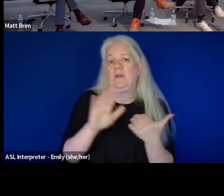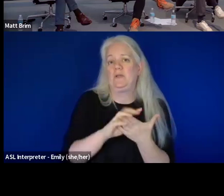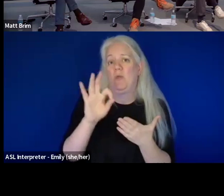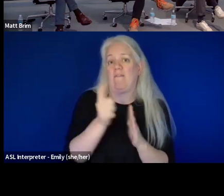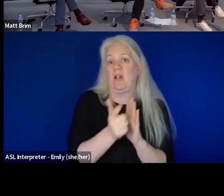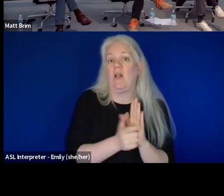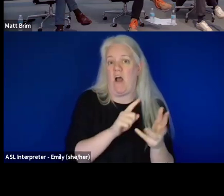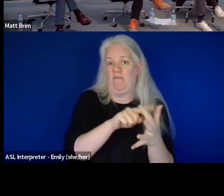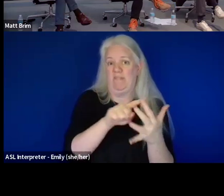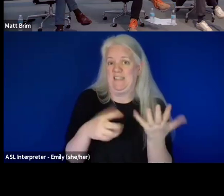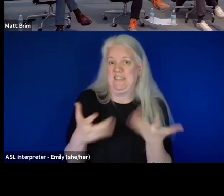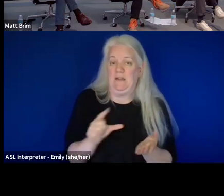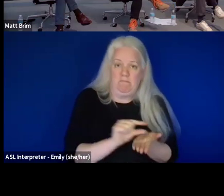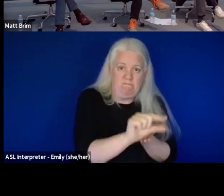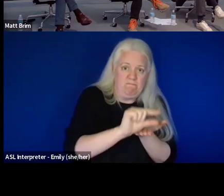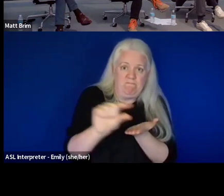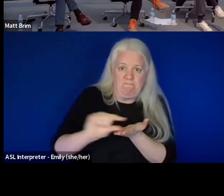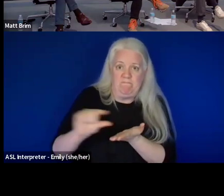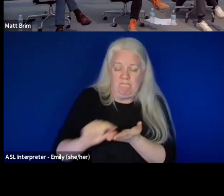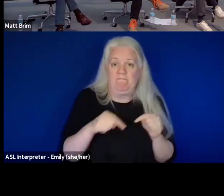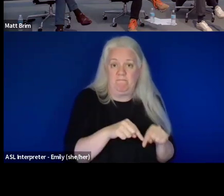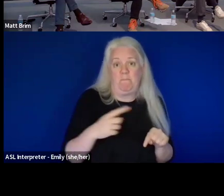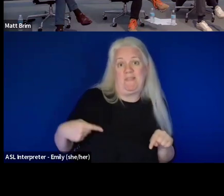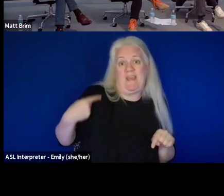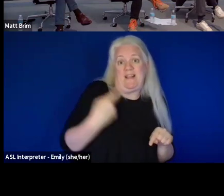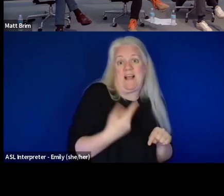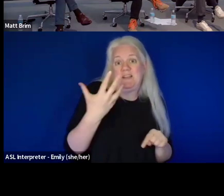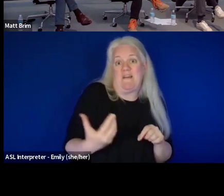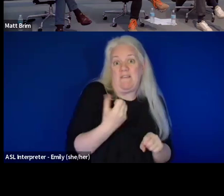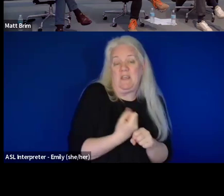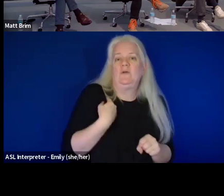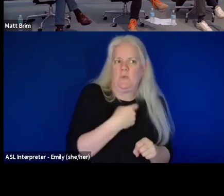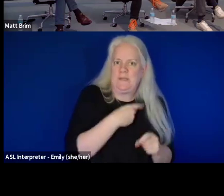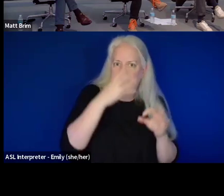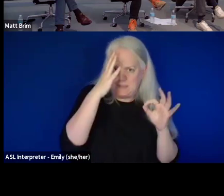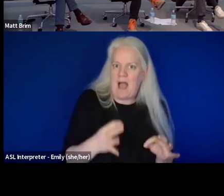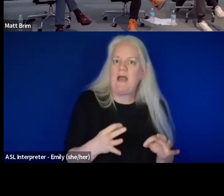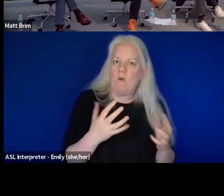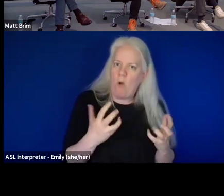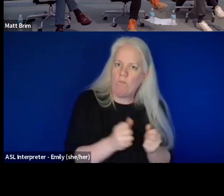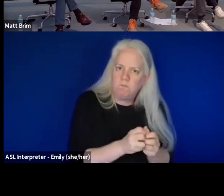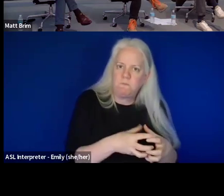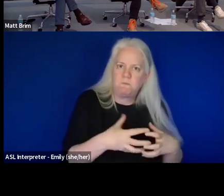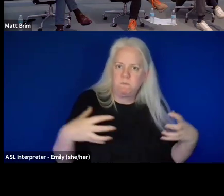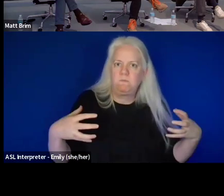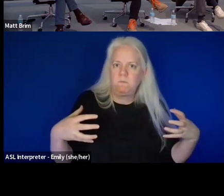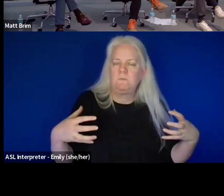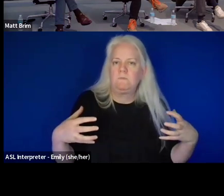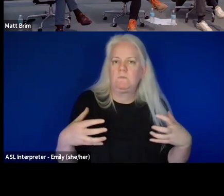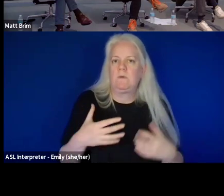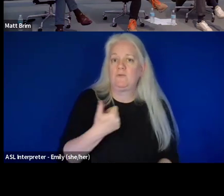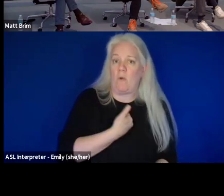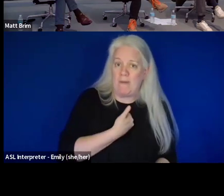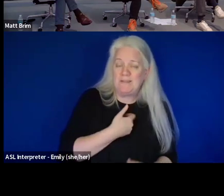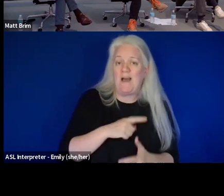small amounts. And then over the last 5 years, we really decided we wanted to like expand this out. And